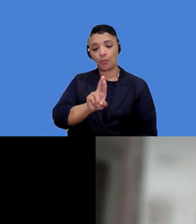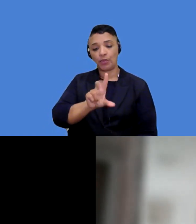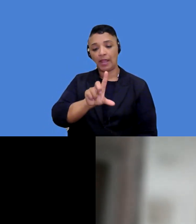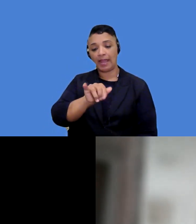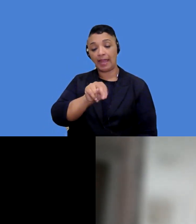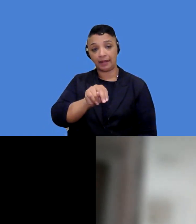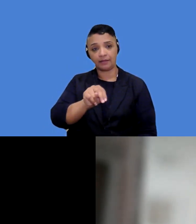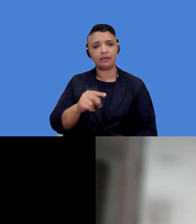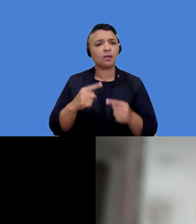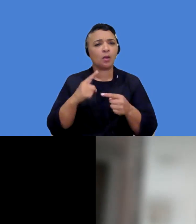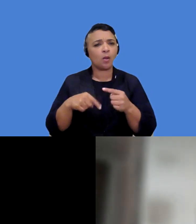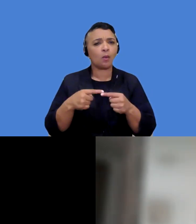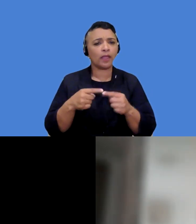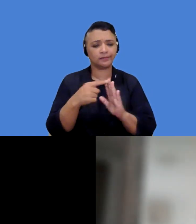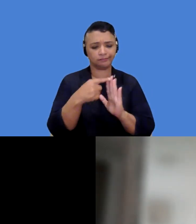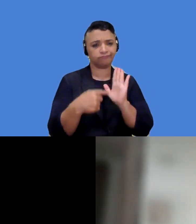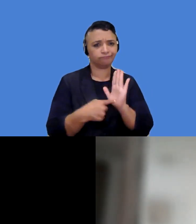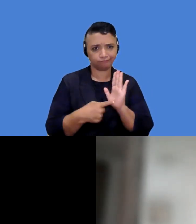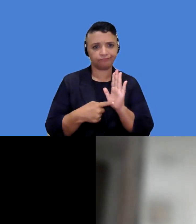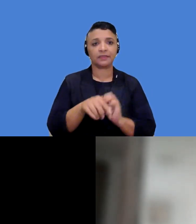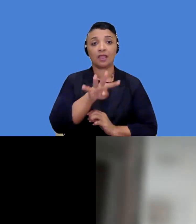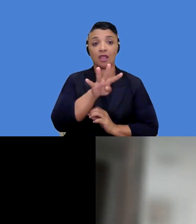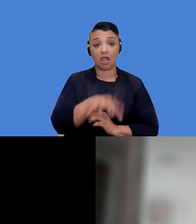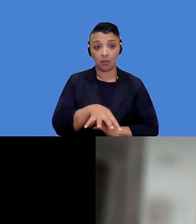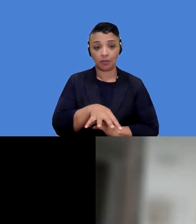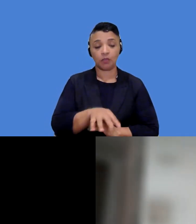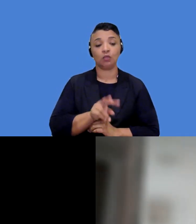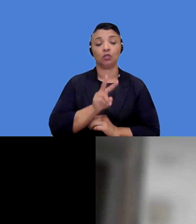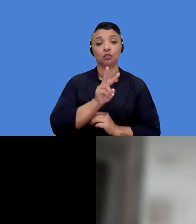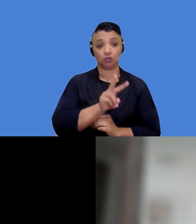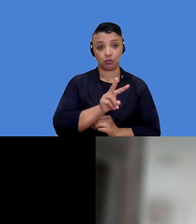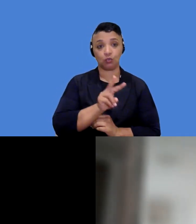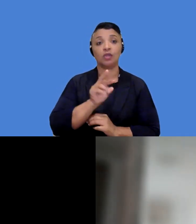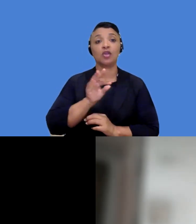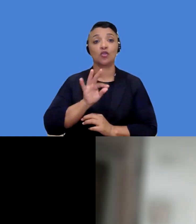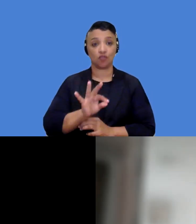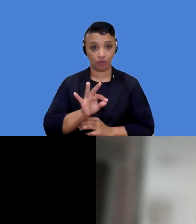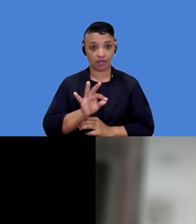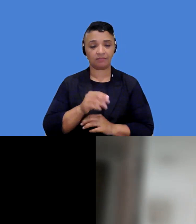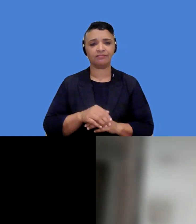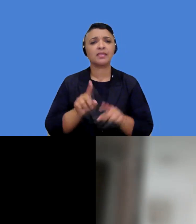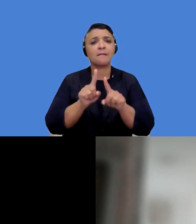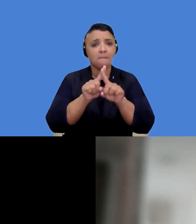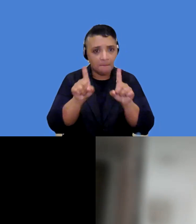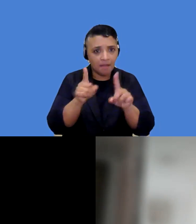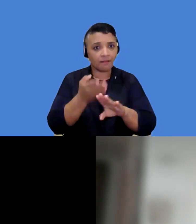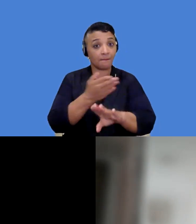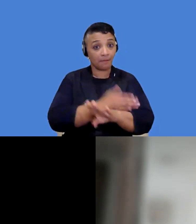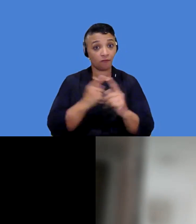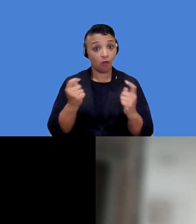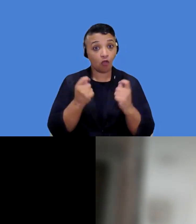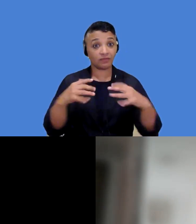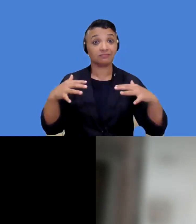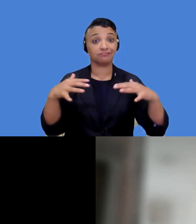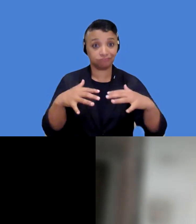2nd and 3rd. And it will be preceded by a civil society forum, which is going